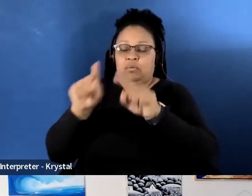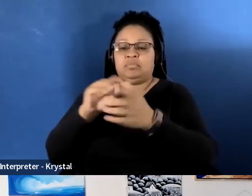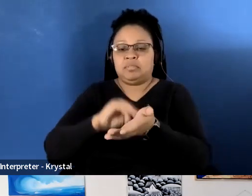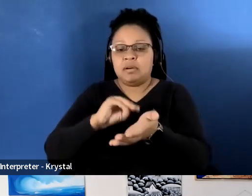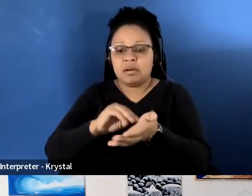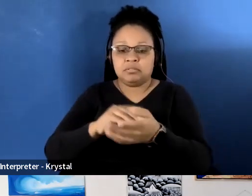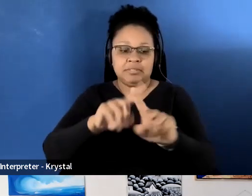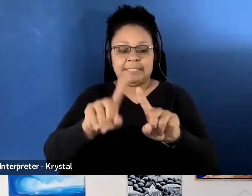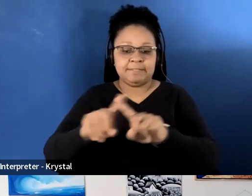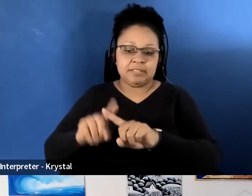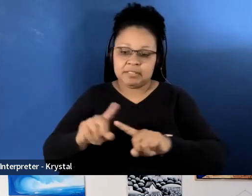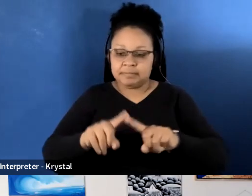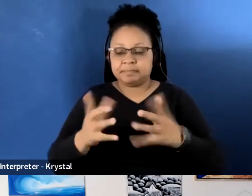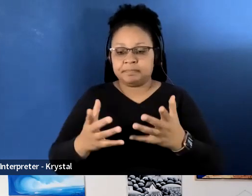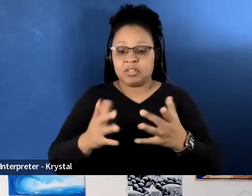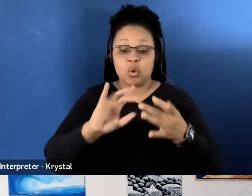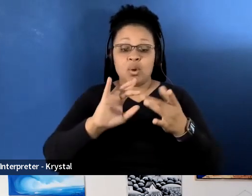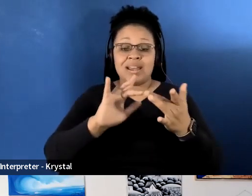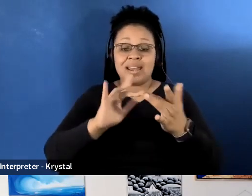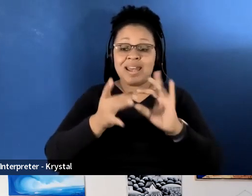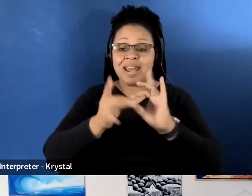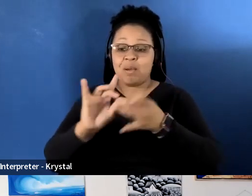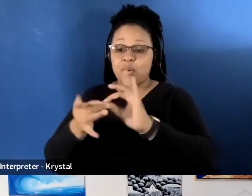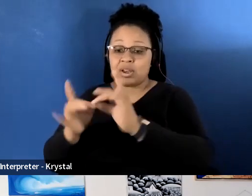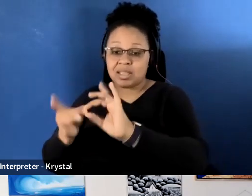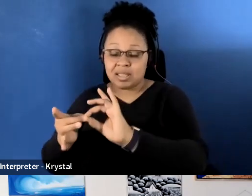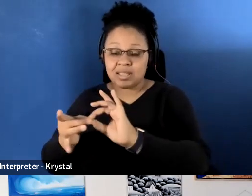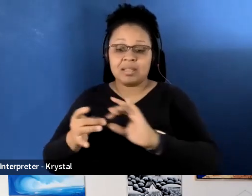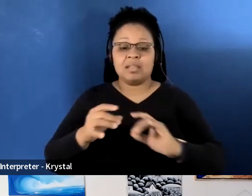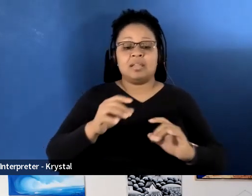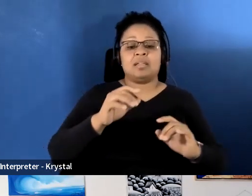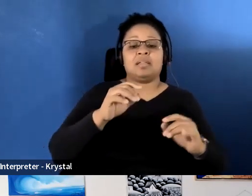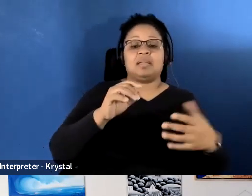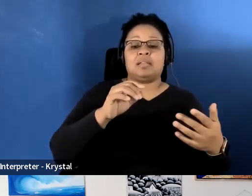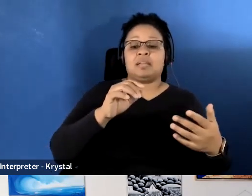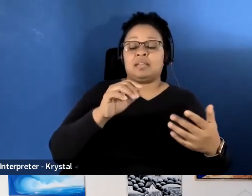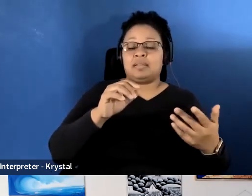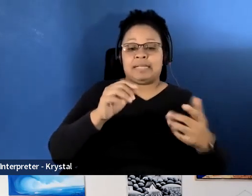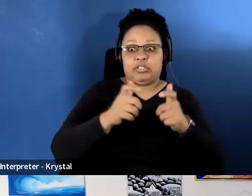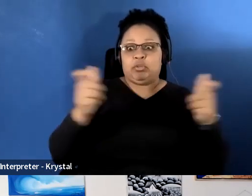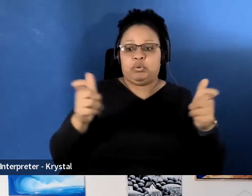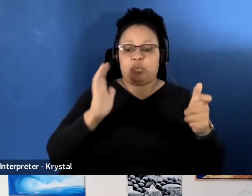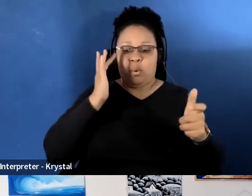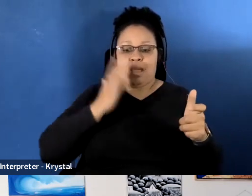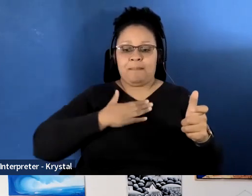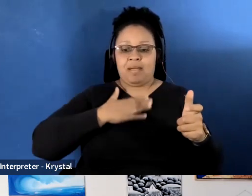that. So networking is a huge thing, at least in my area, because it's so small.